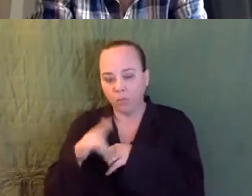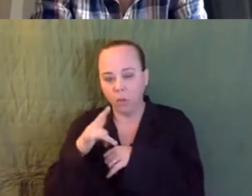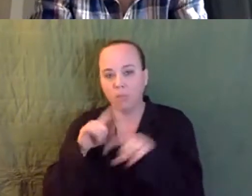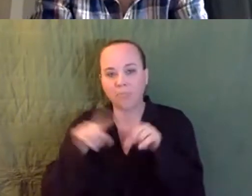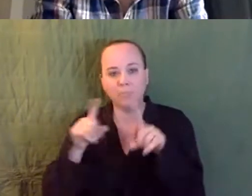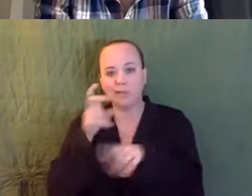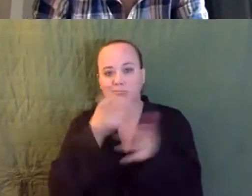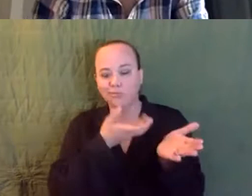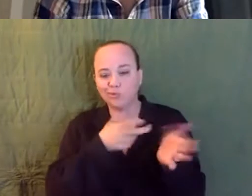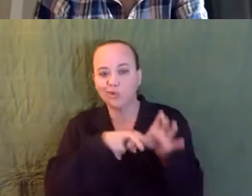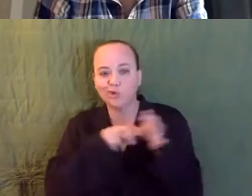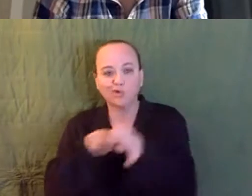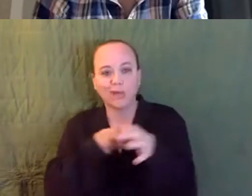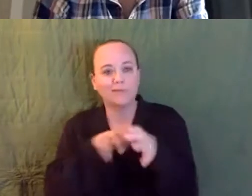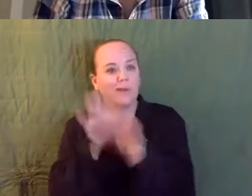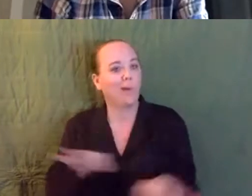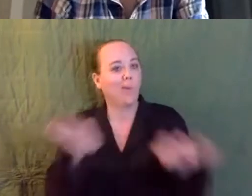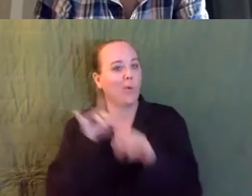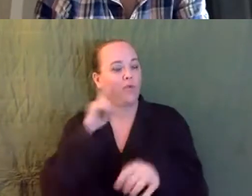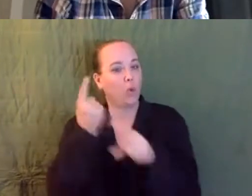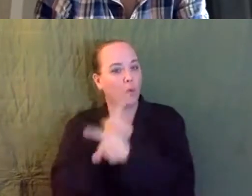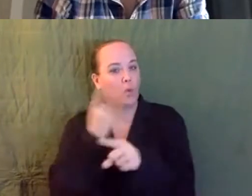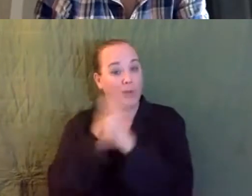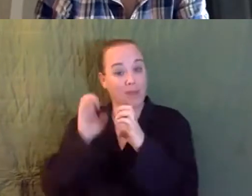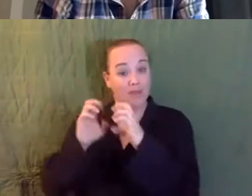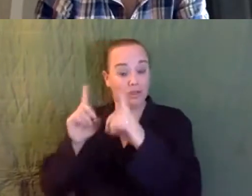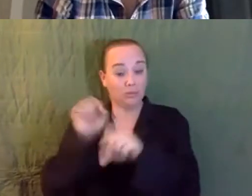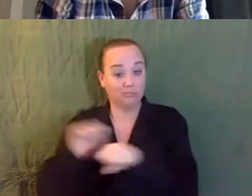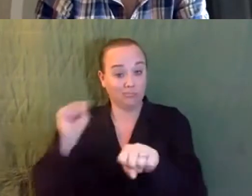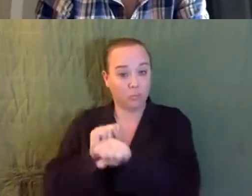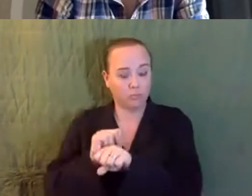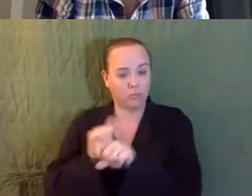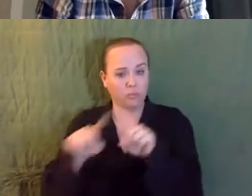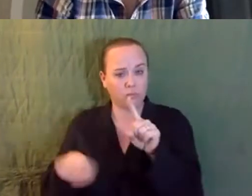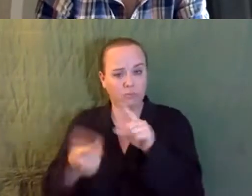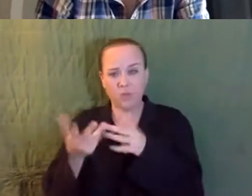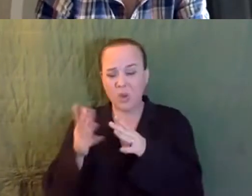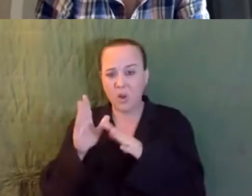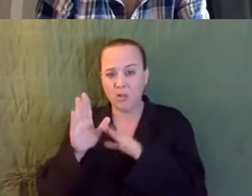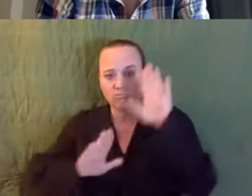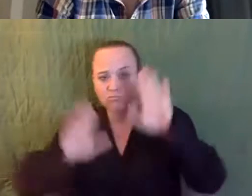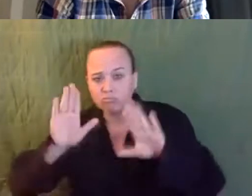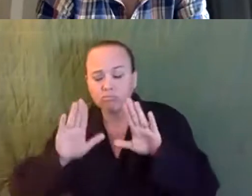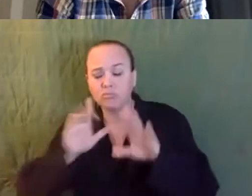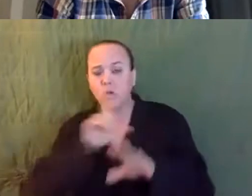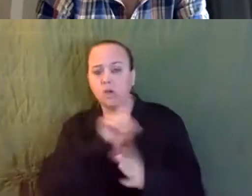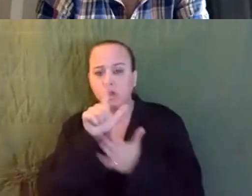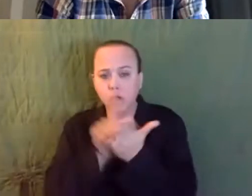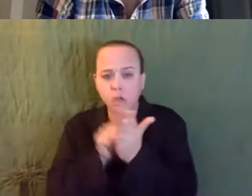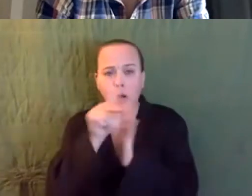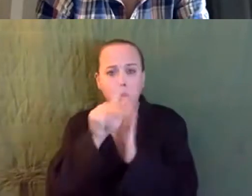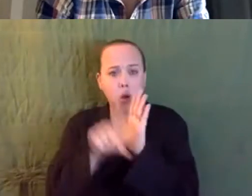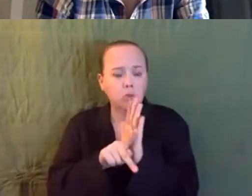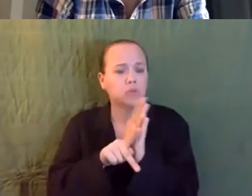an education to get the qualifications for employment. What legislation, policy, or use of city resources would